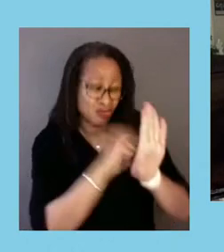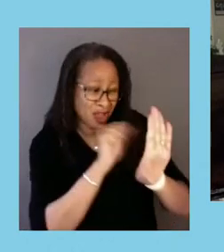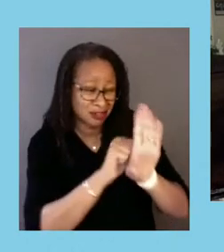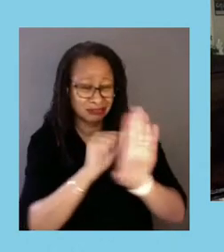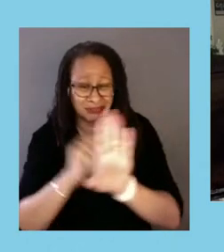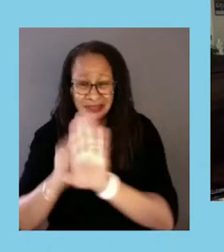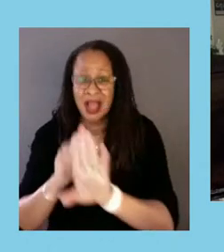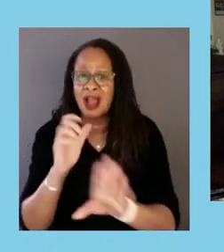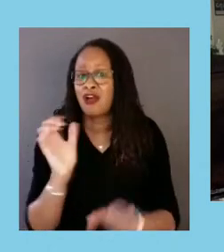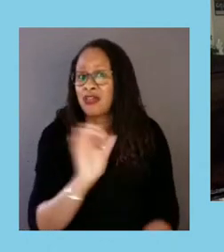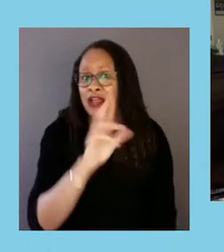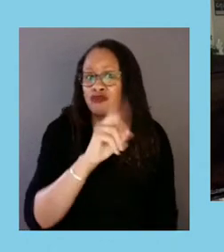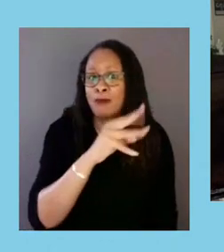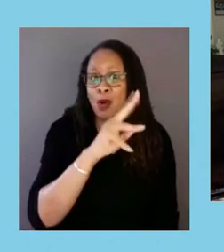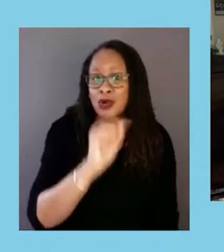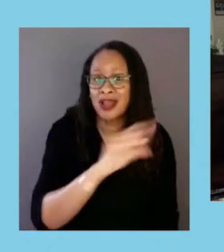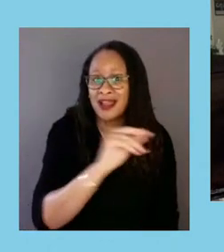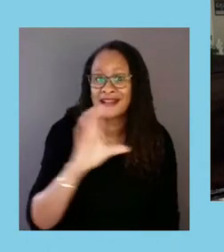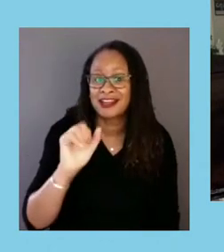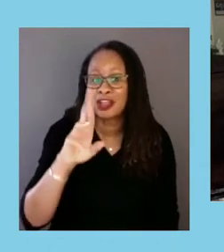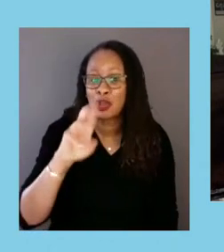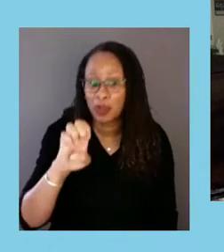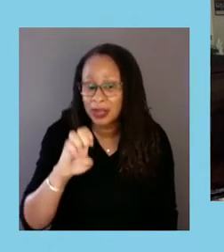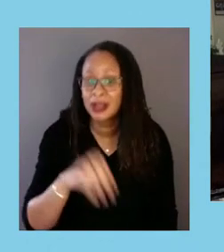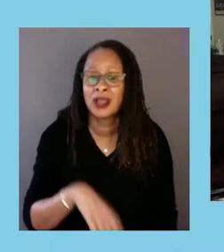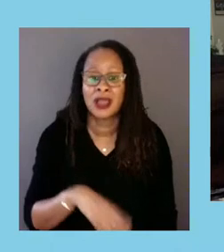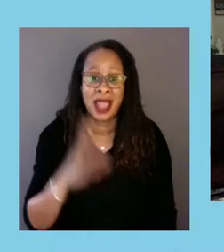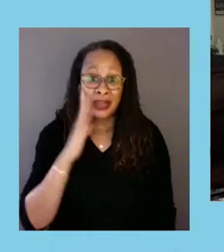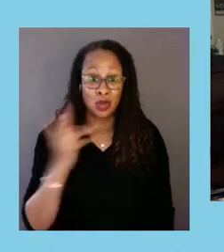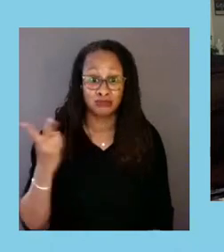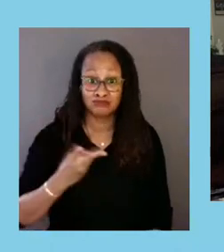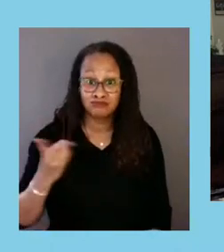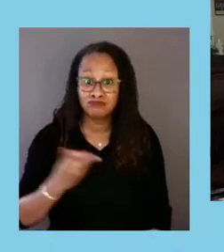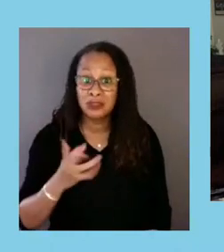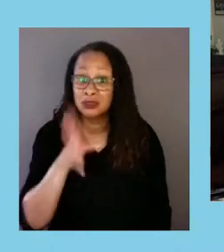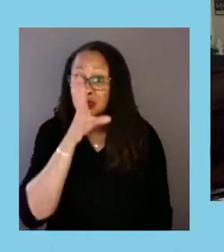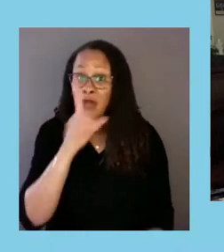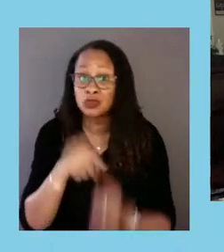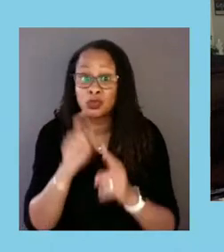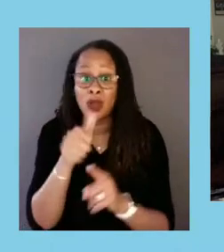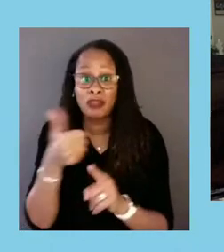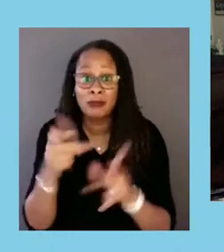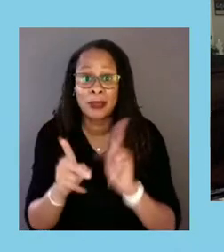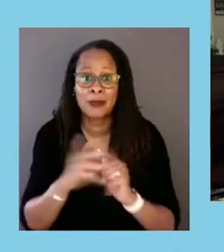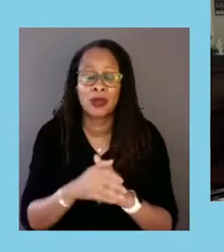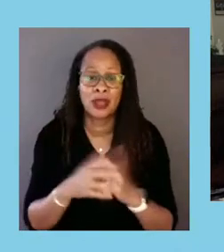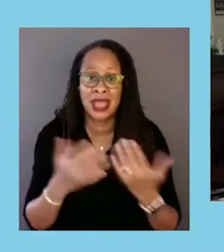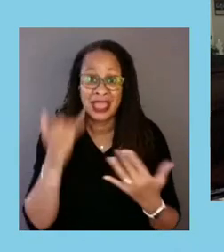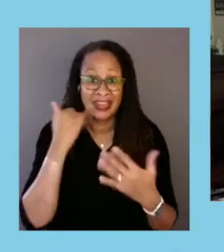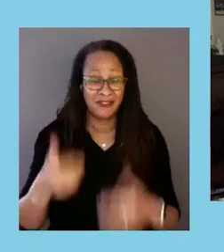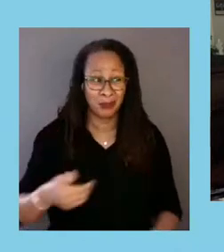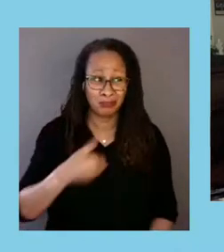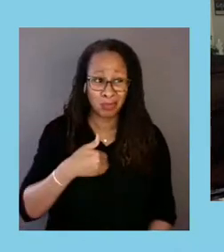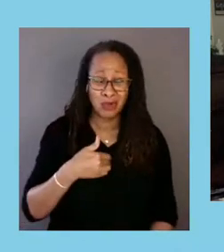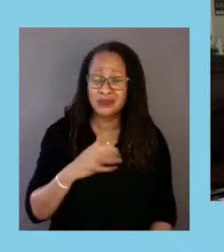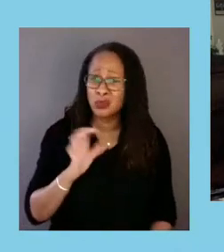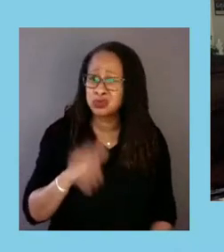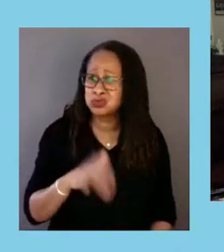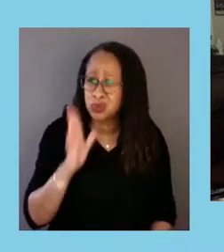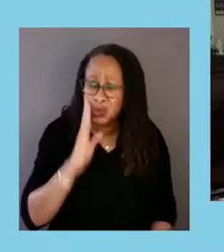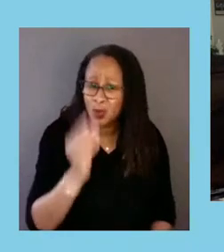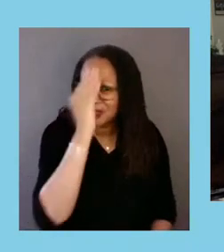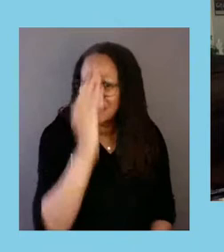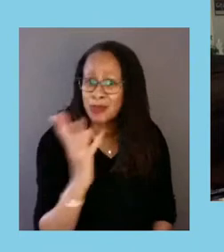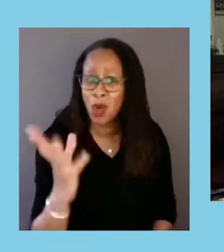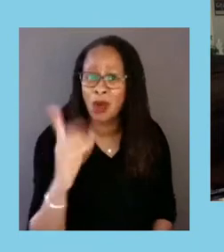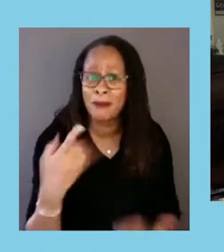and Carrie, you know, I know you guys talk to other people. And you like, and if it moves you, you will tell somebody if it moves you, because this is, you